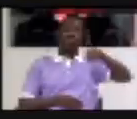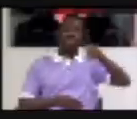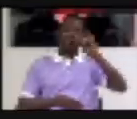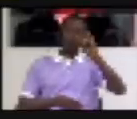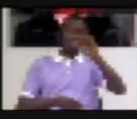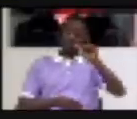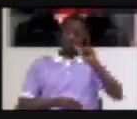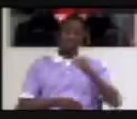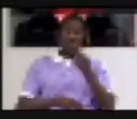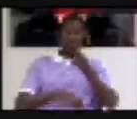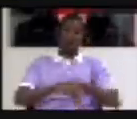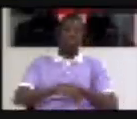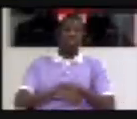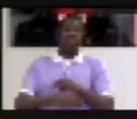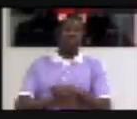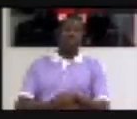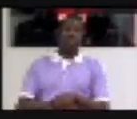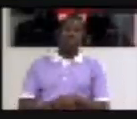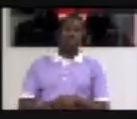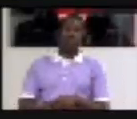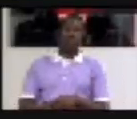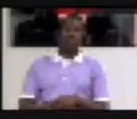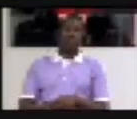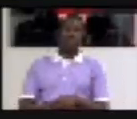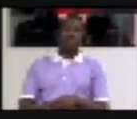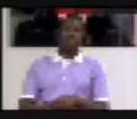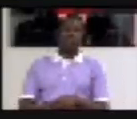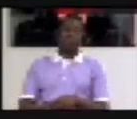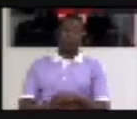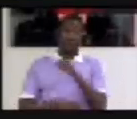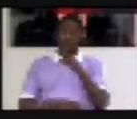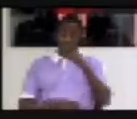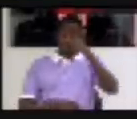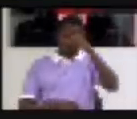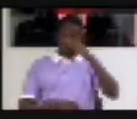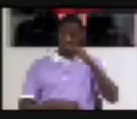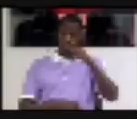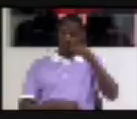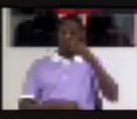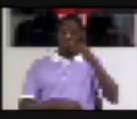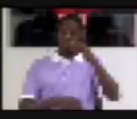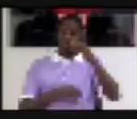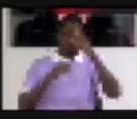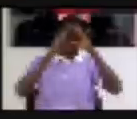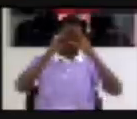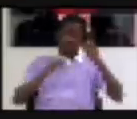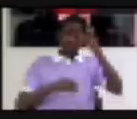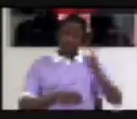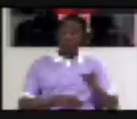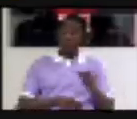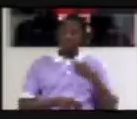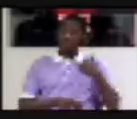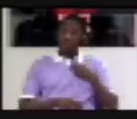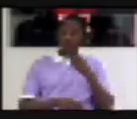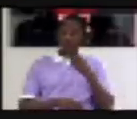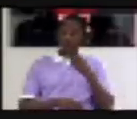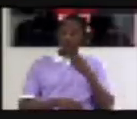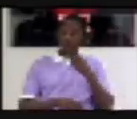Was there any officer at the NIA mandated to basically follow the activities of the NIA?